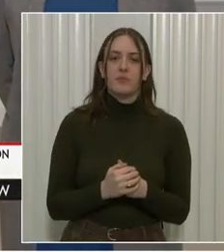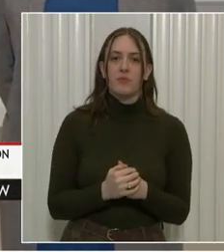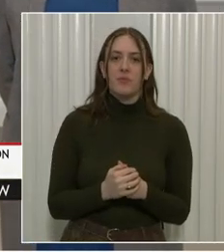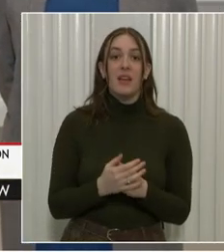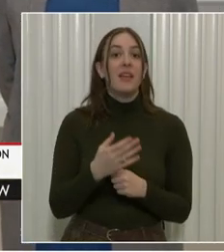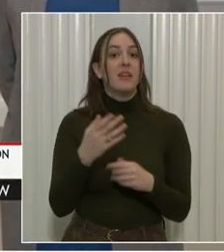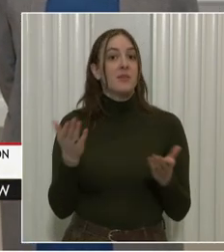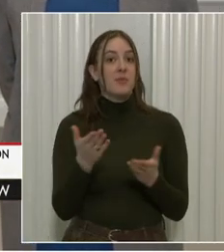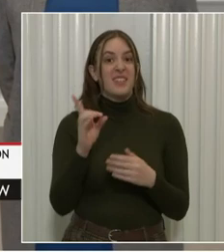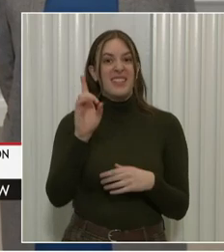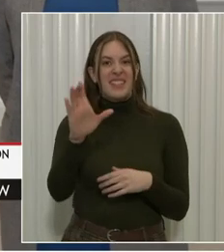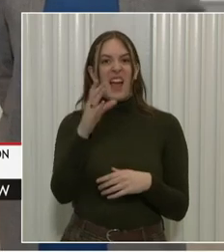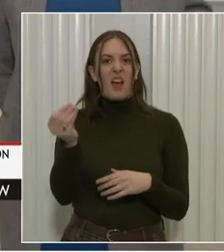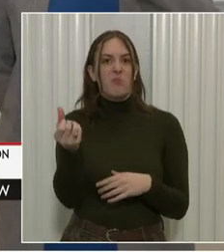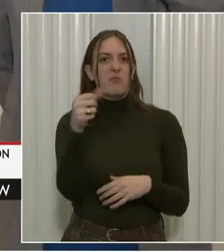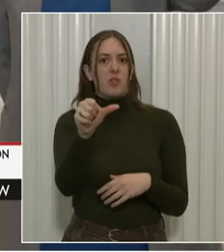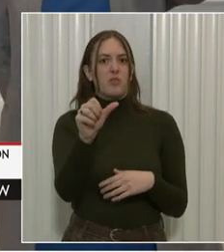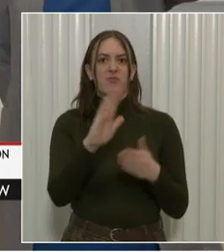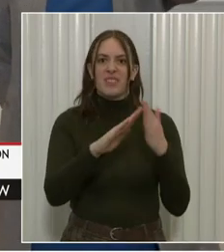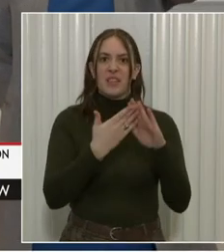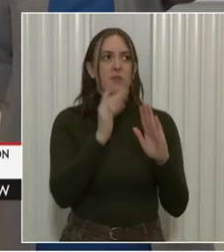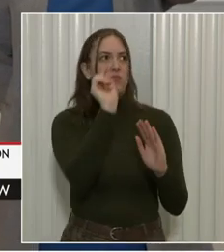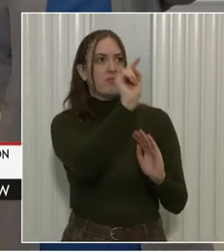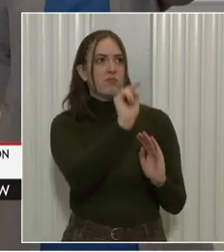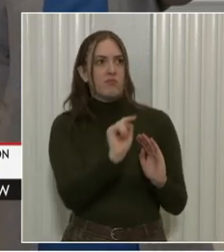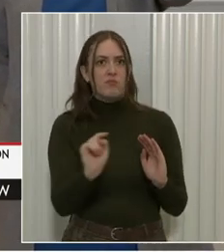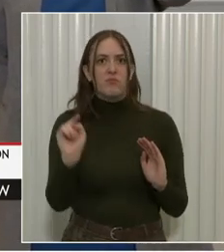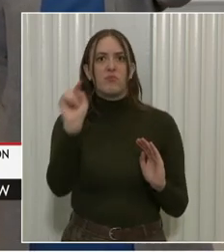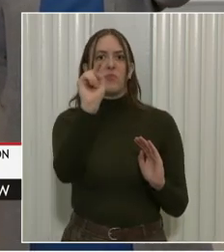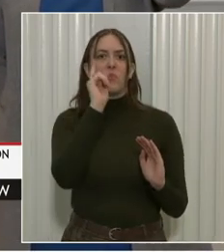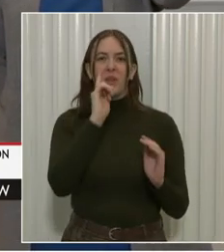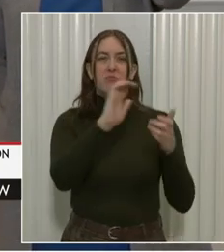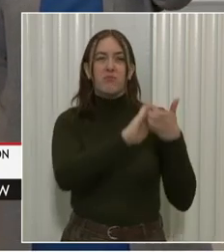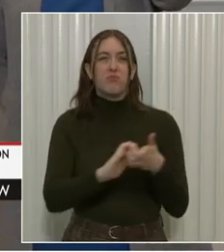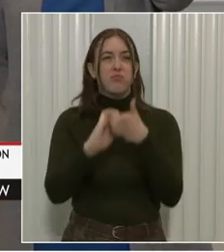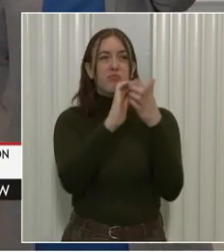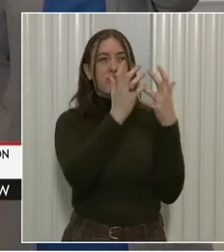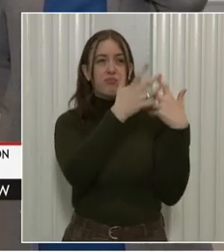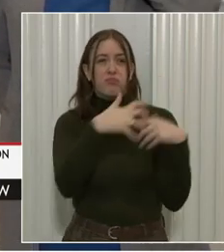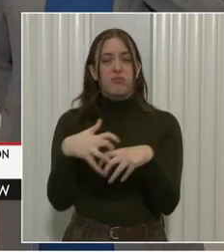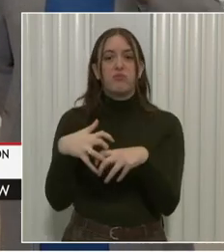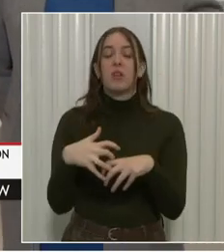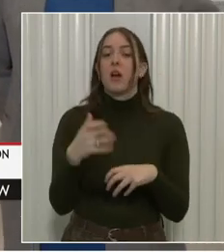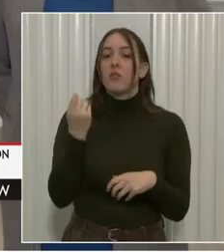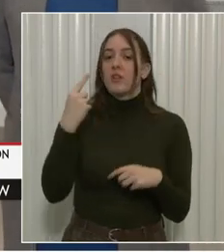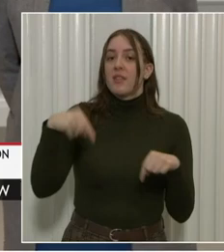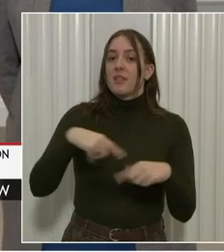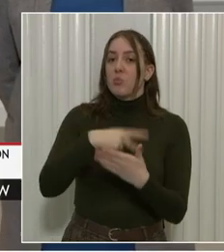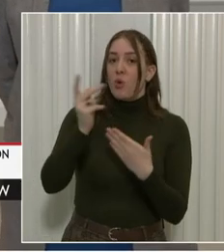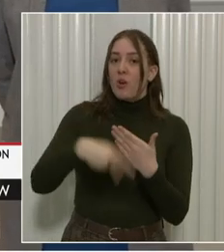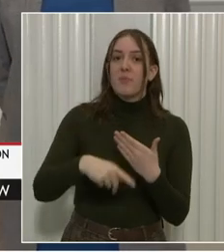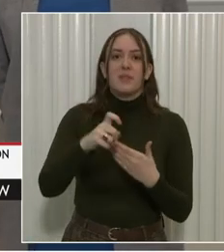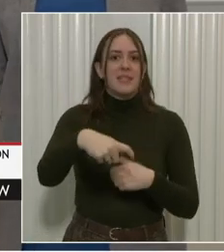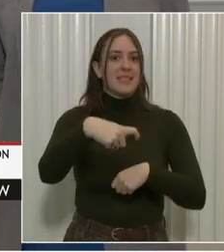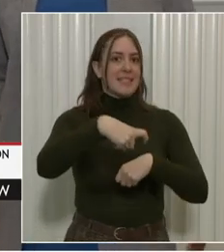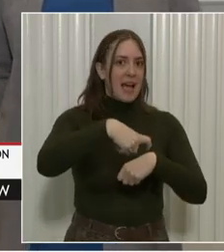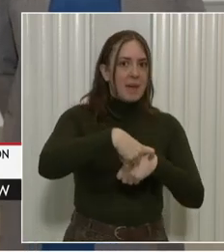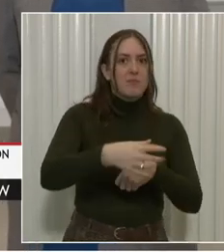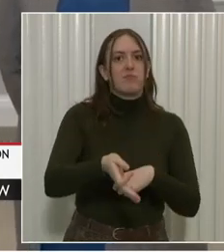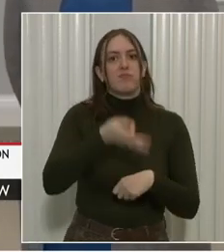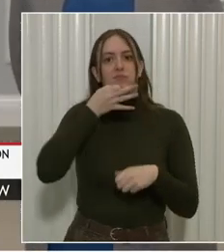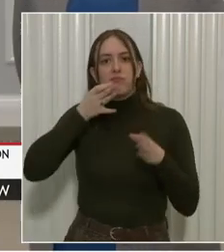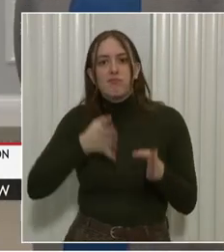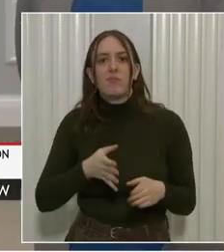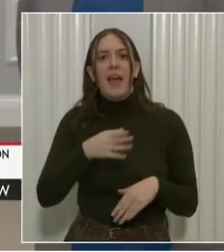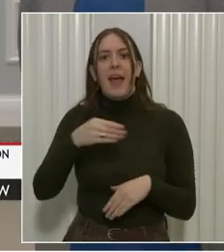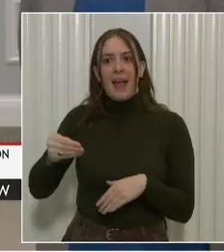States. As you can imagine, creating a protocol required significant time, expertise, and cost. And